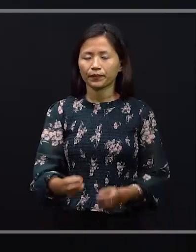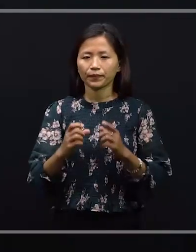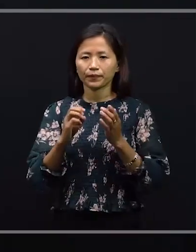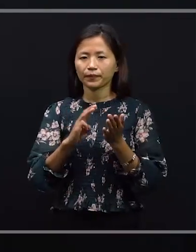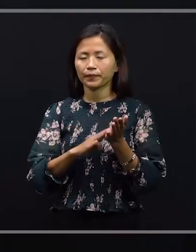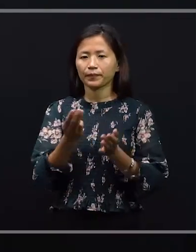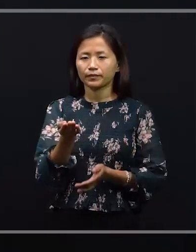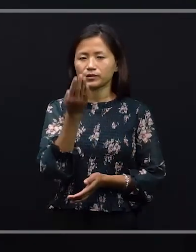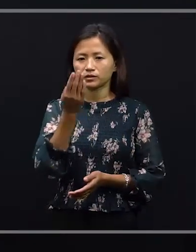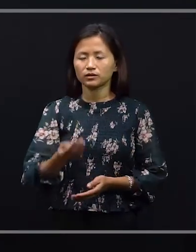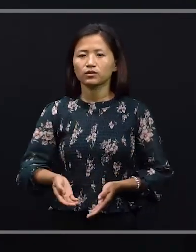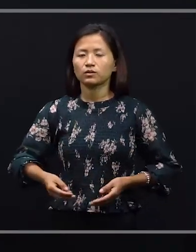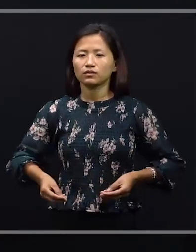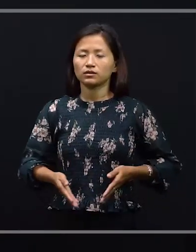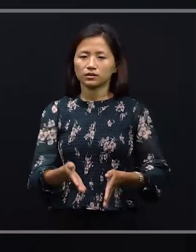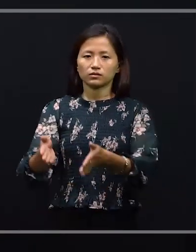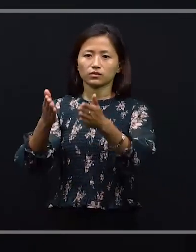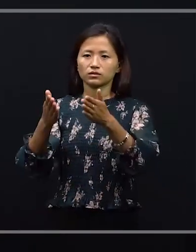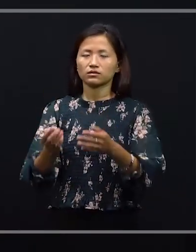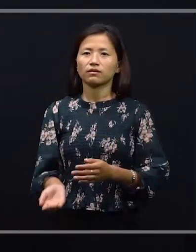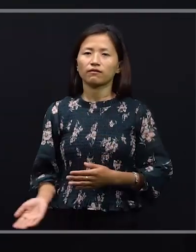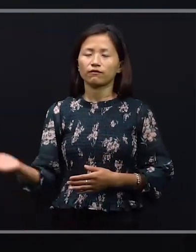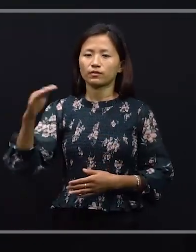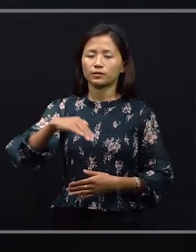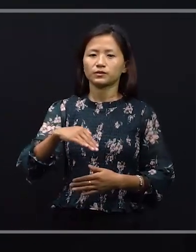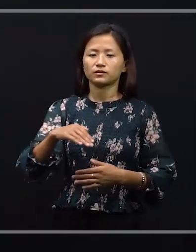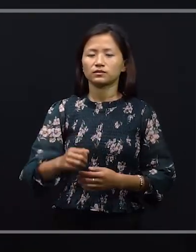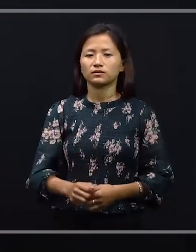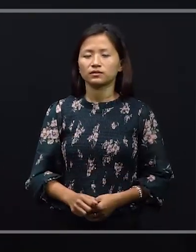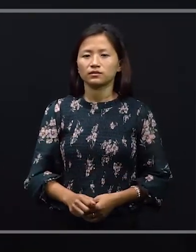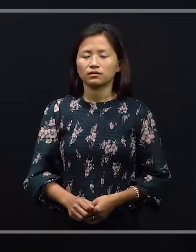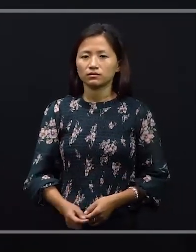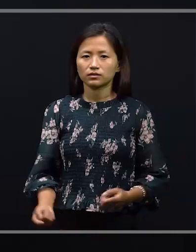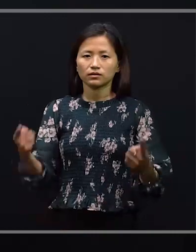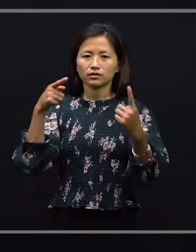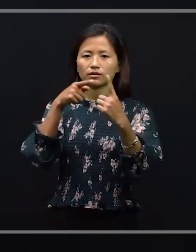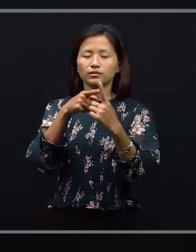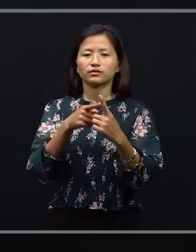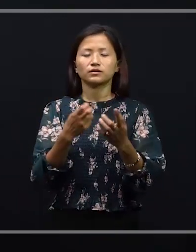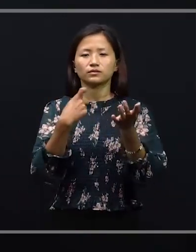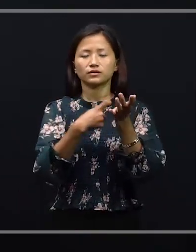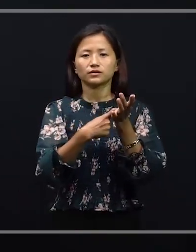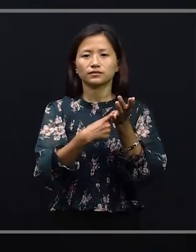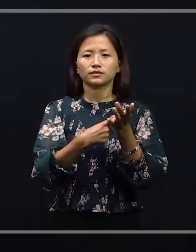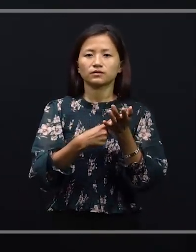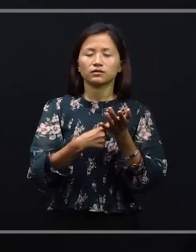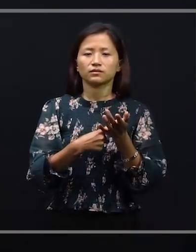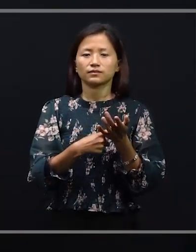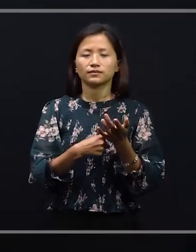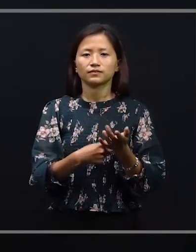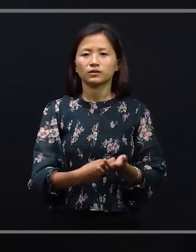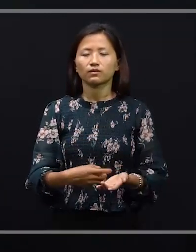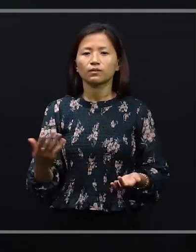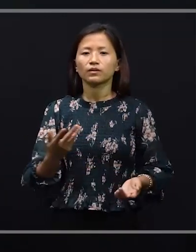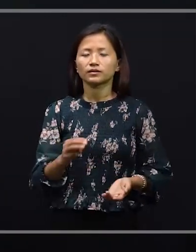Muslim League was formed. Now the aims, okay, the aims or the reason why the Muslims,